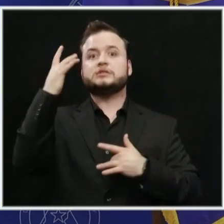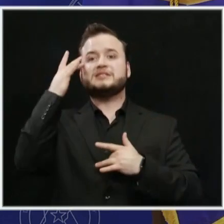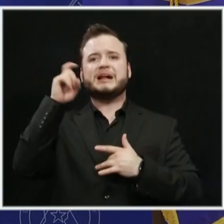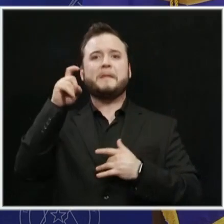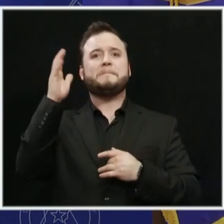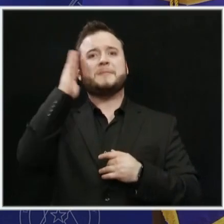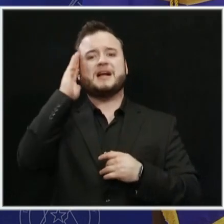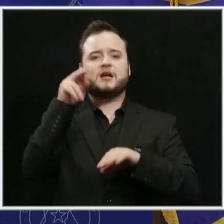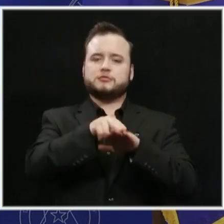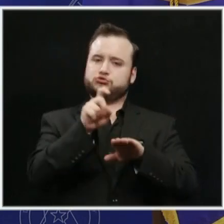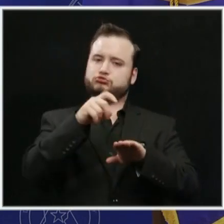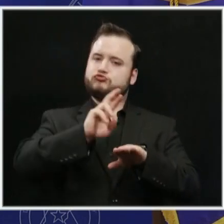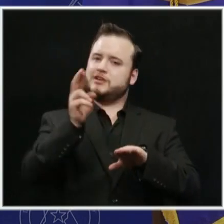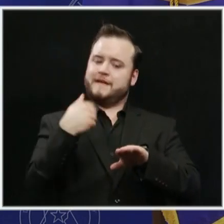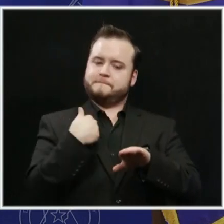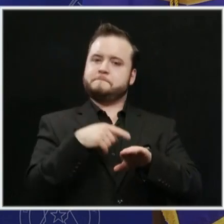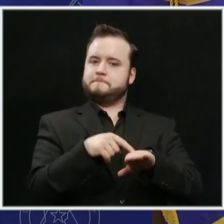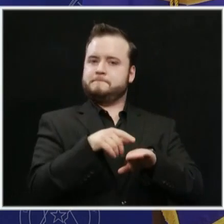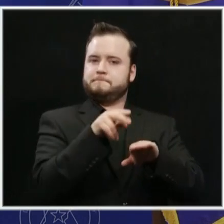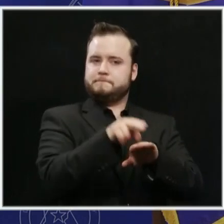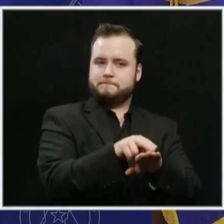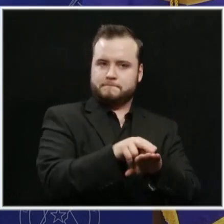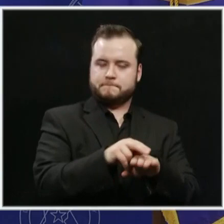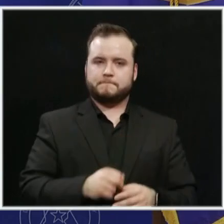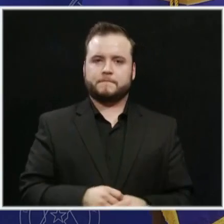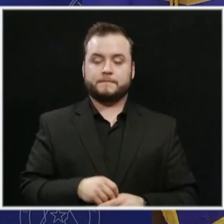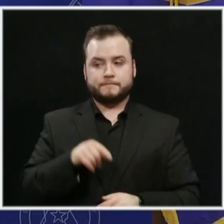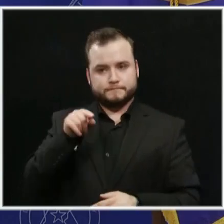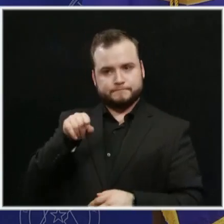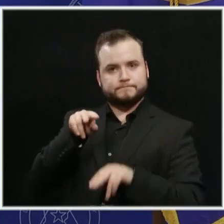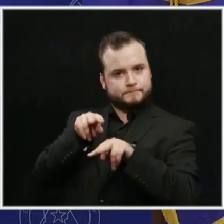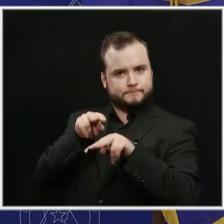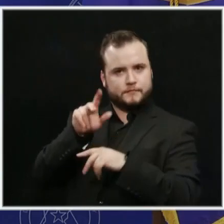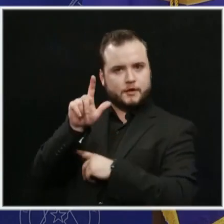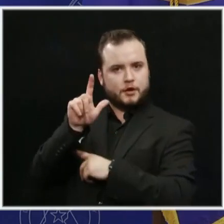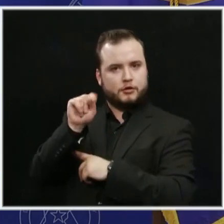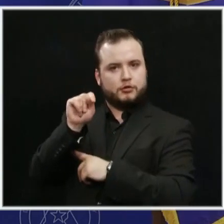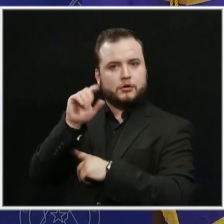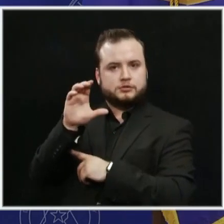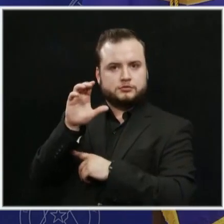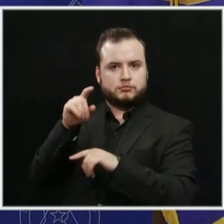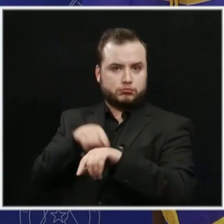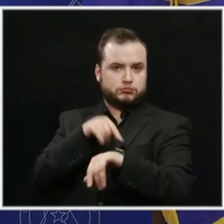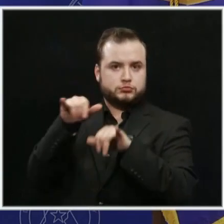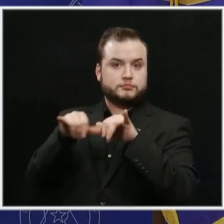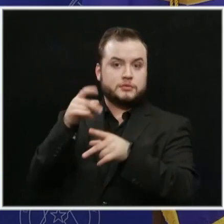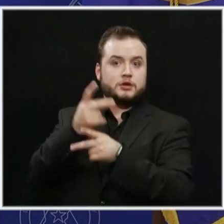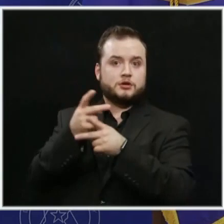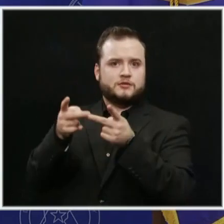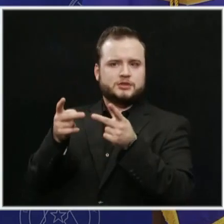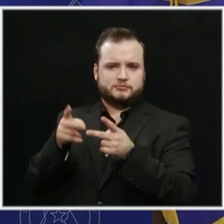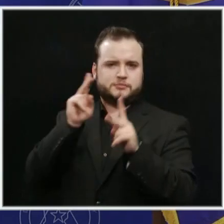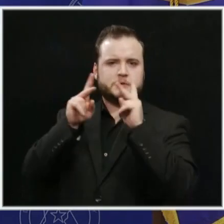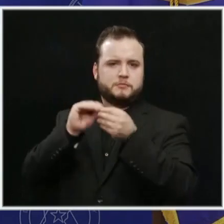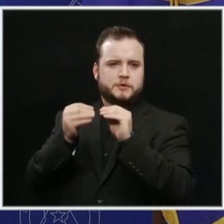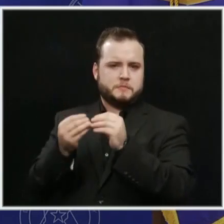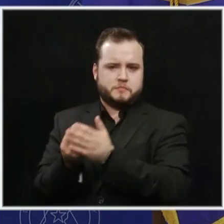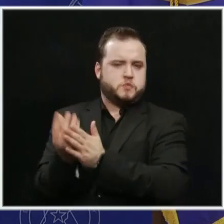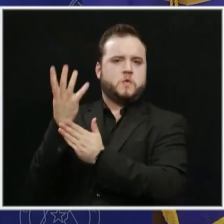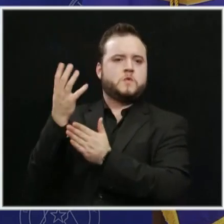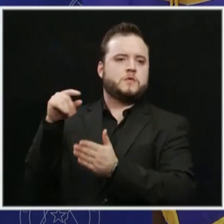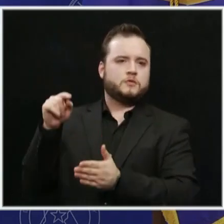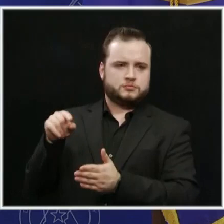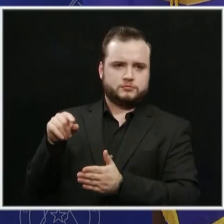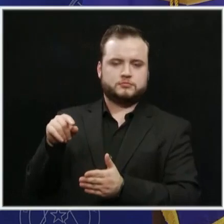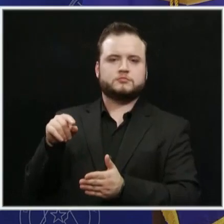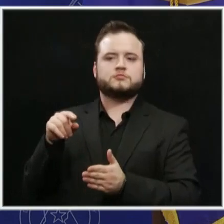where we're seeing a tremendous explosion of cases right now, are provided with the level of care that they need in a safe environment that protects not only them